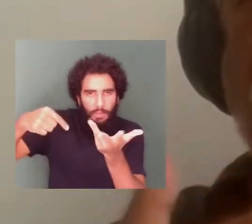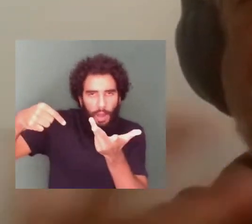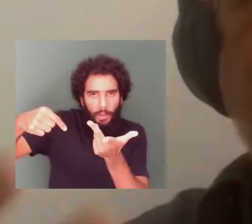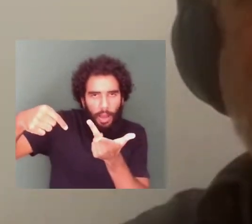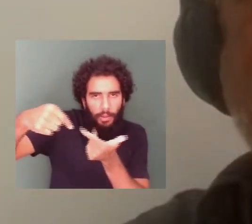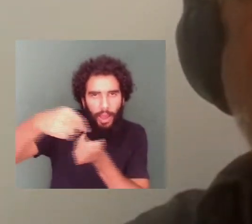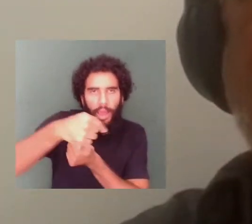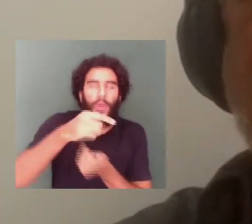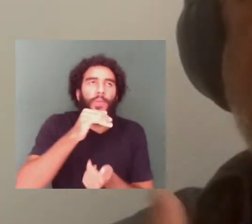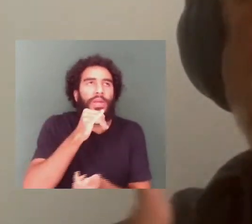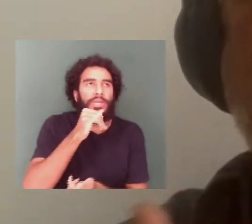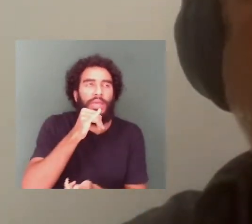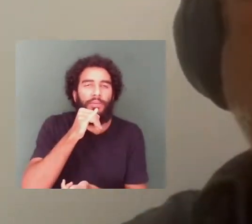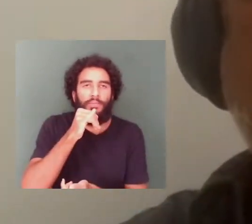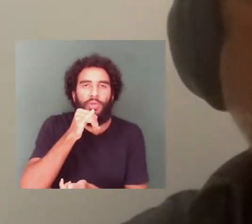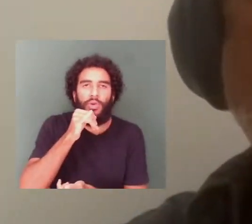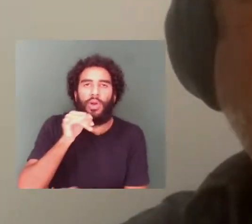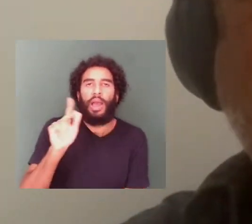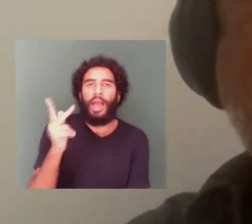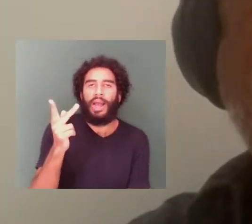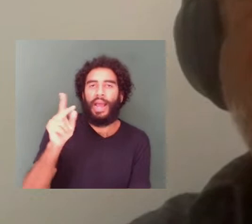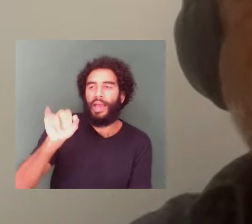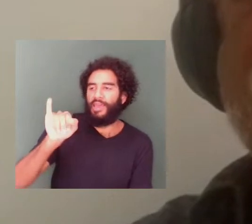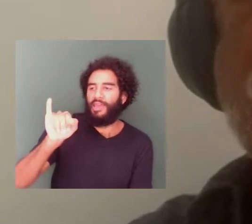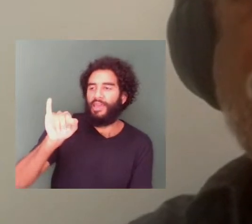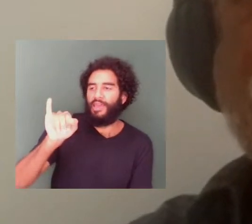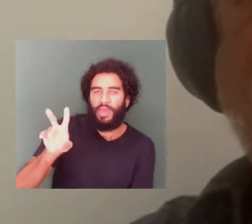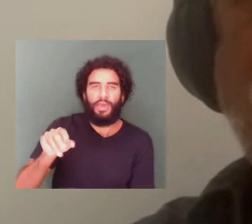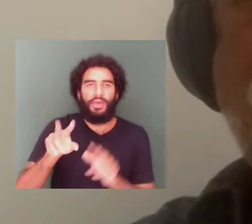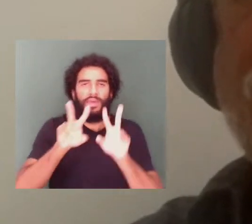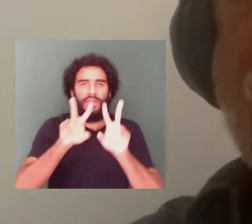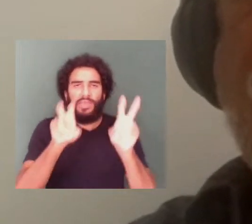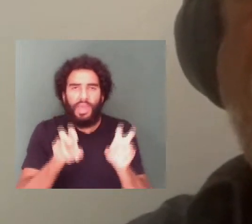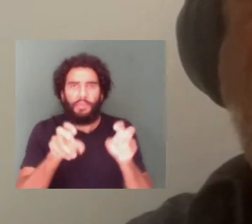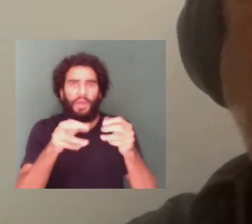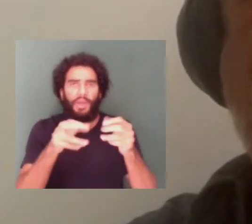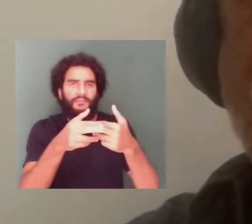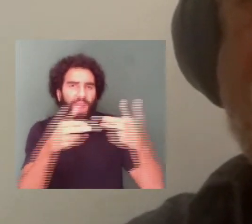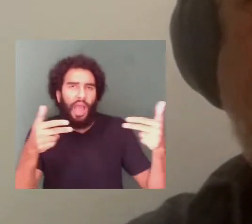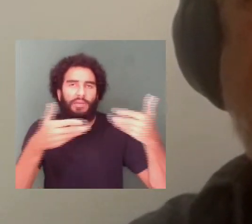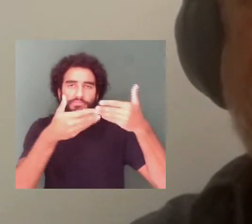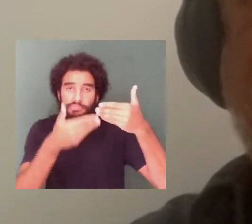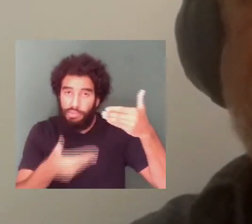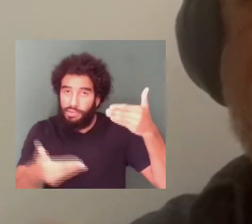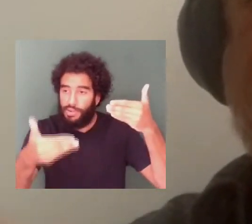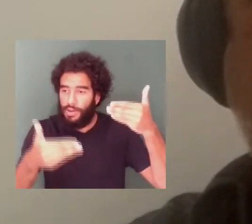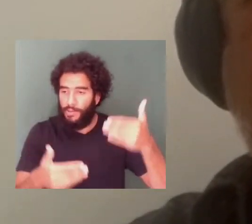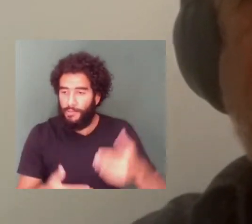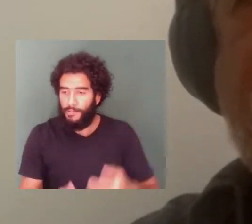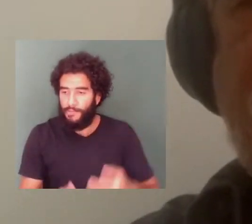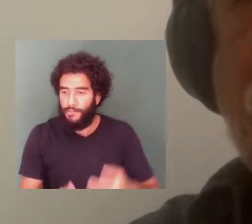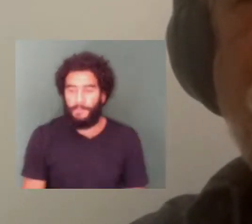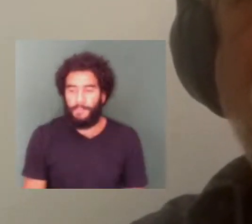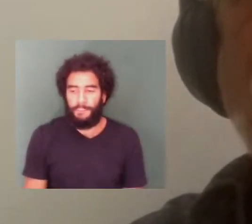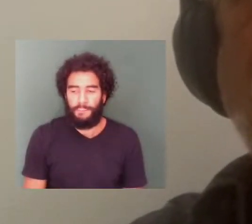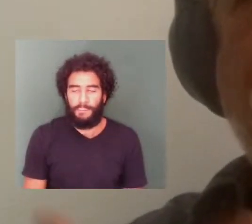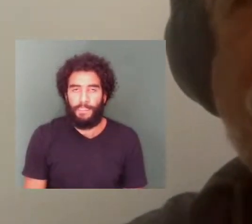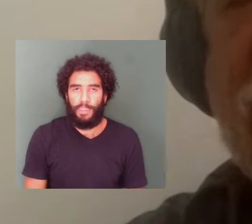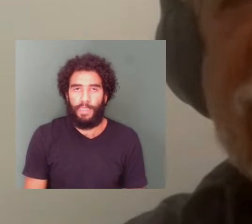and solutions, also on other themes such as HIV and themes